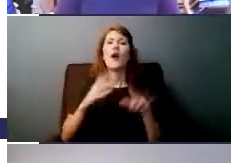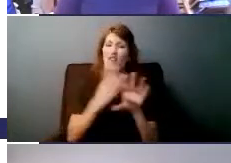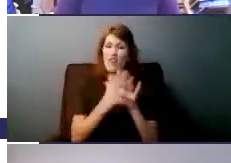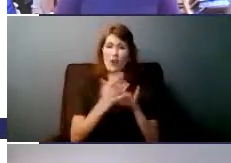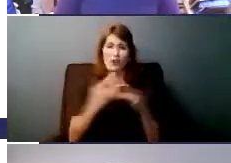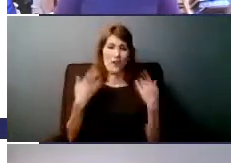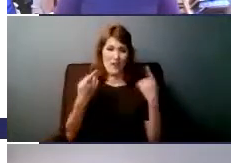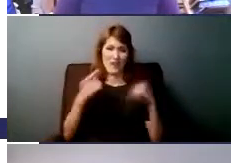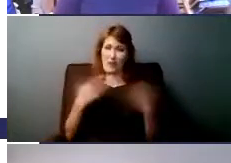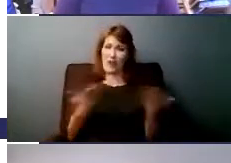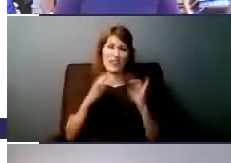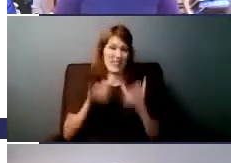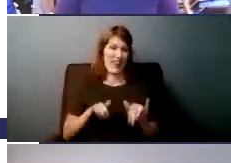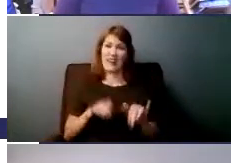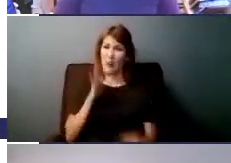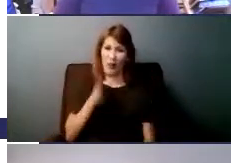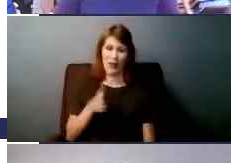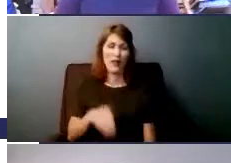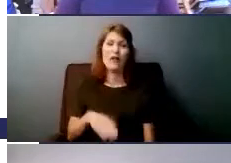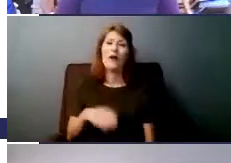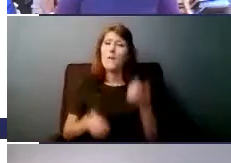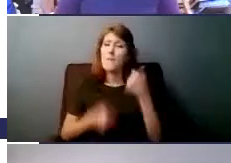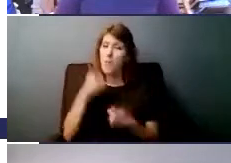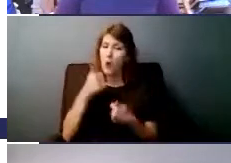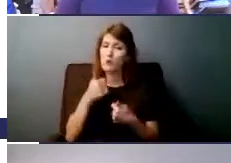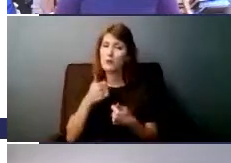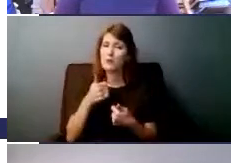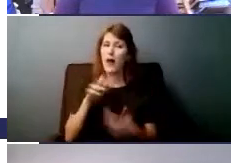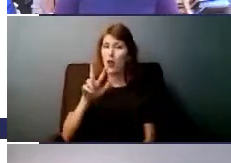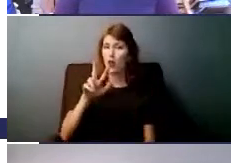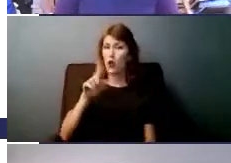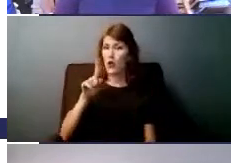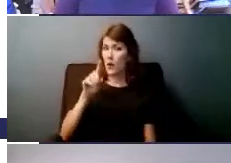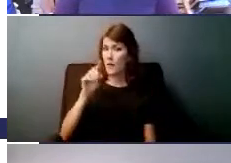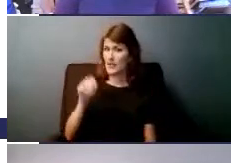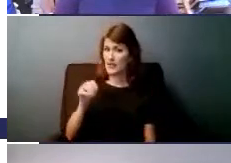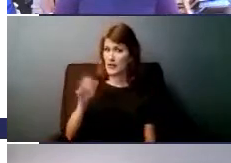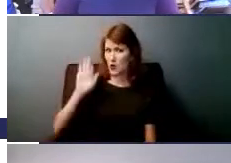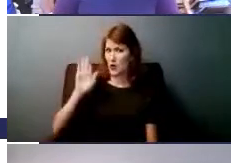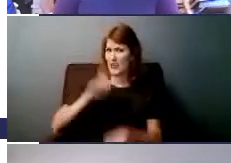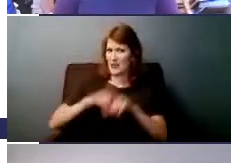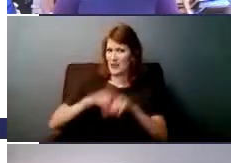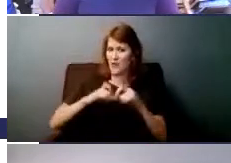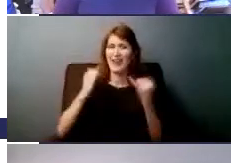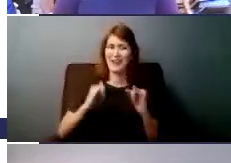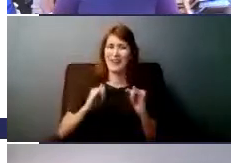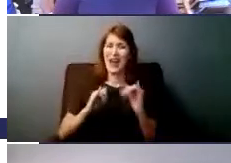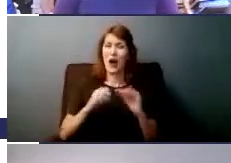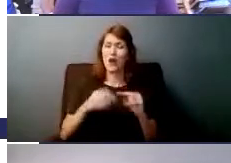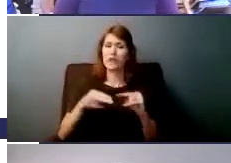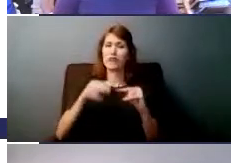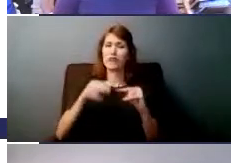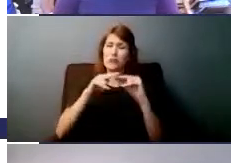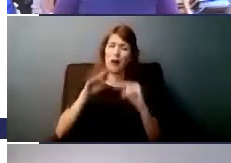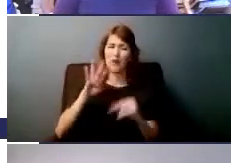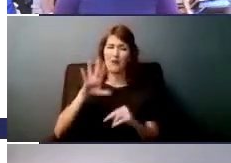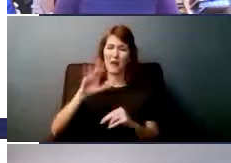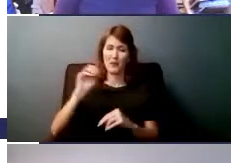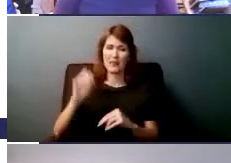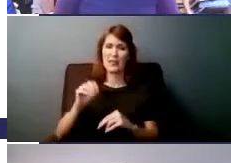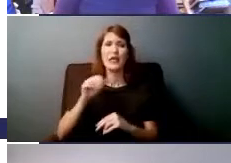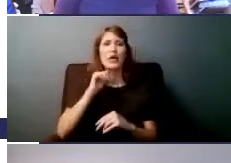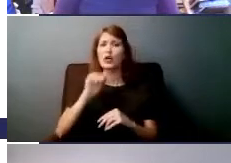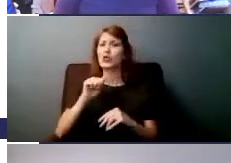The vast majority, 31% at the time of the survey, which is now actually trending up to almost 45%, do not anticipate doing any